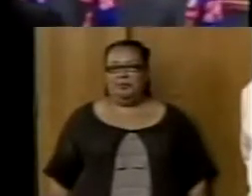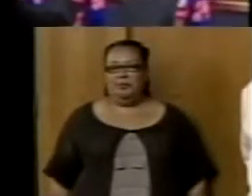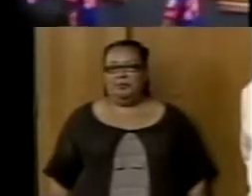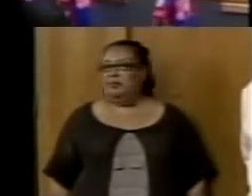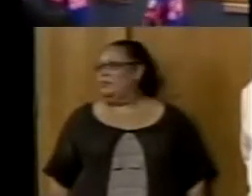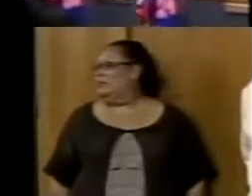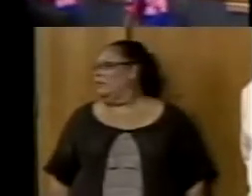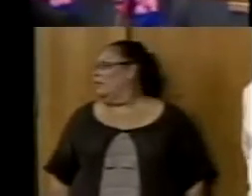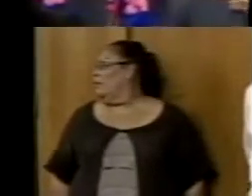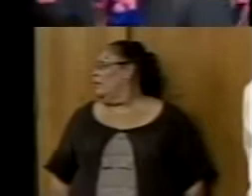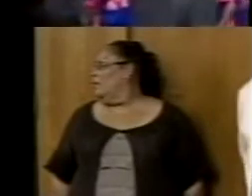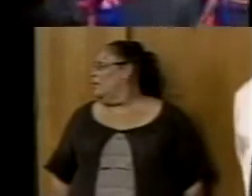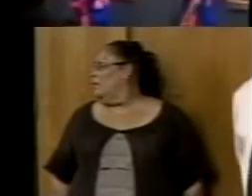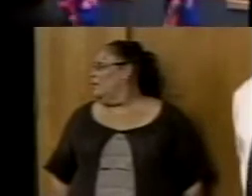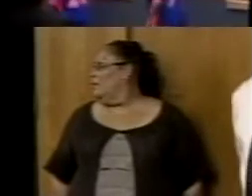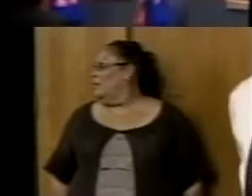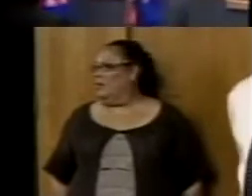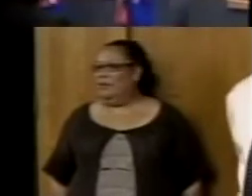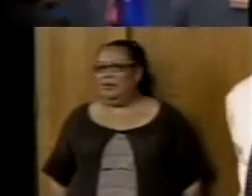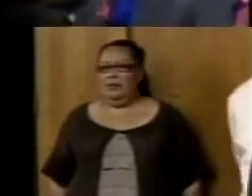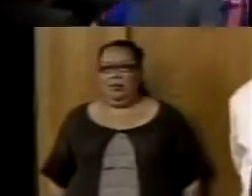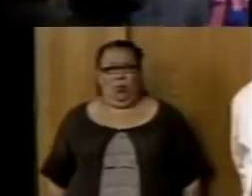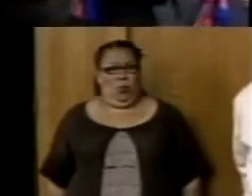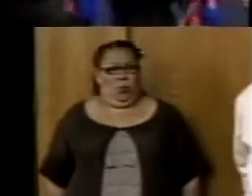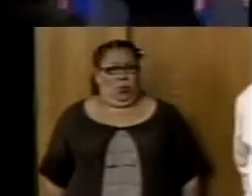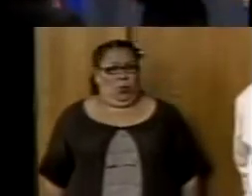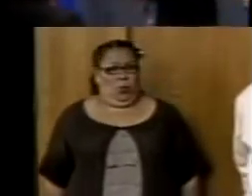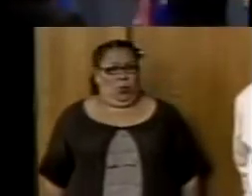Playing baseball, okay?